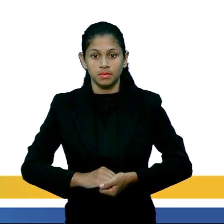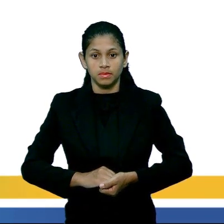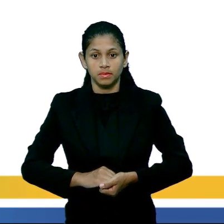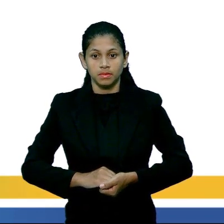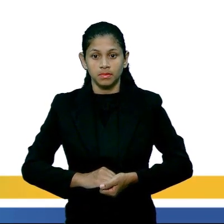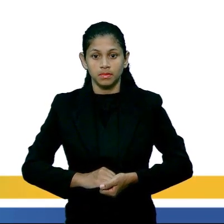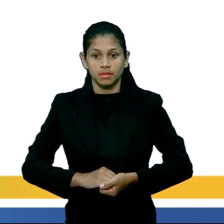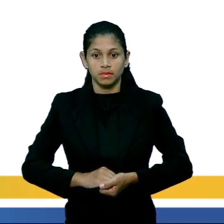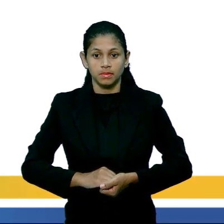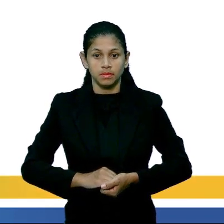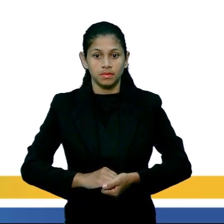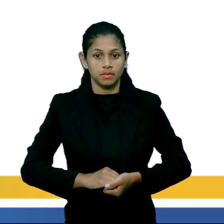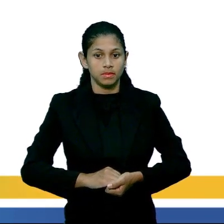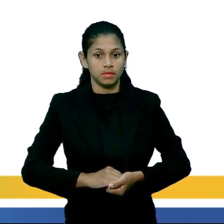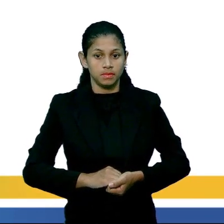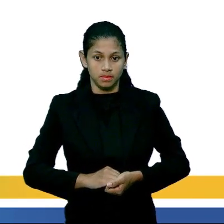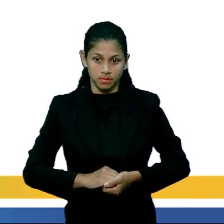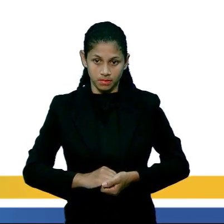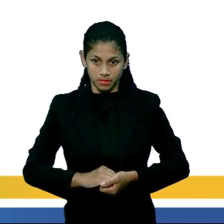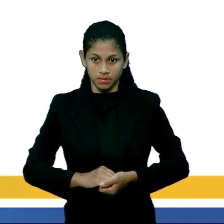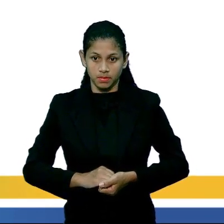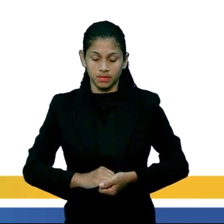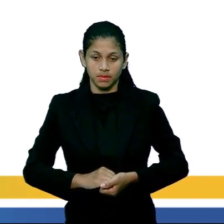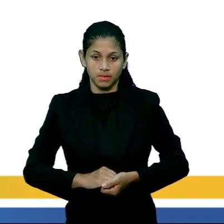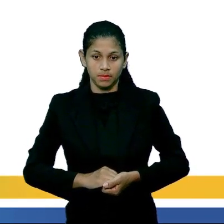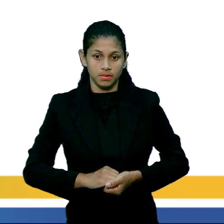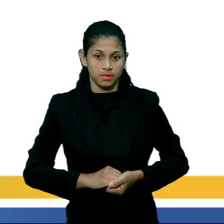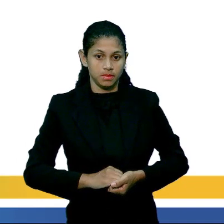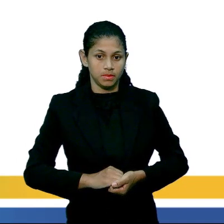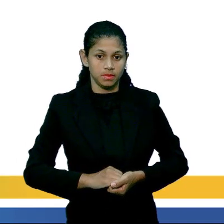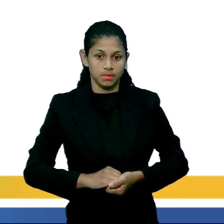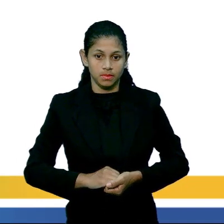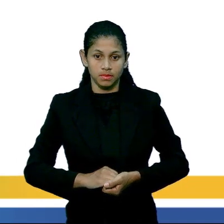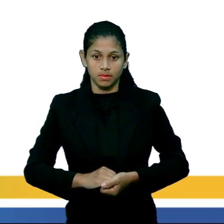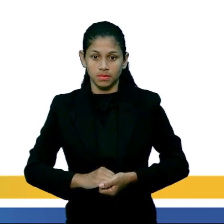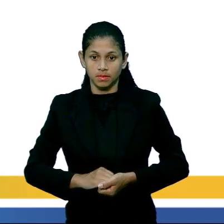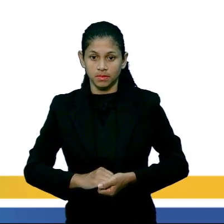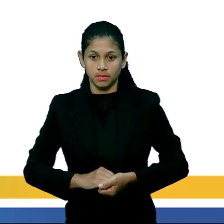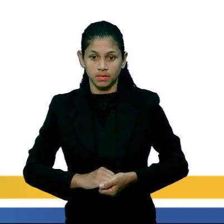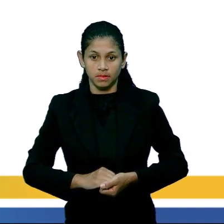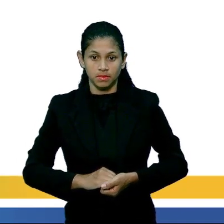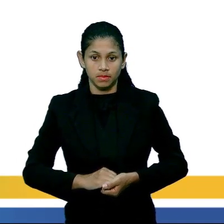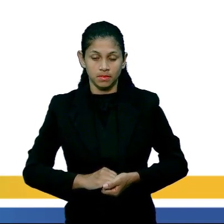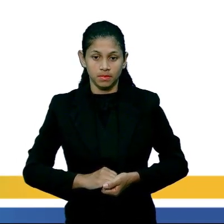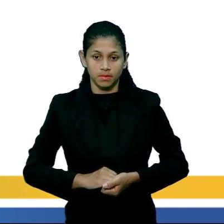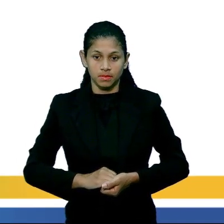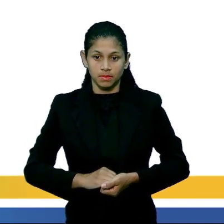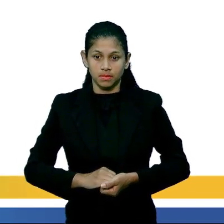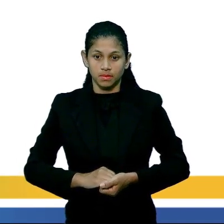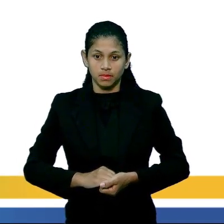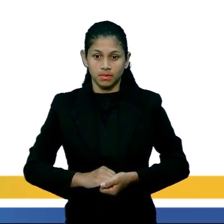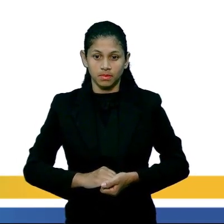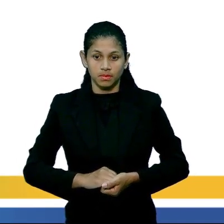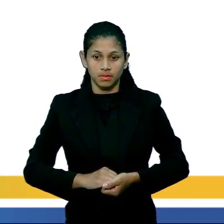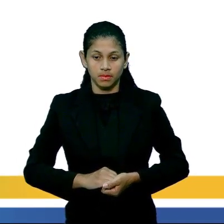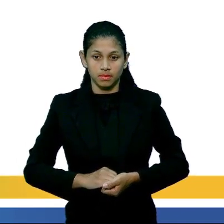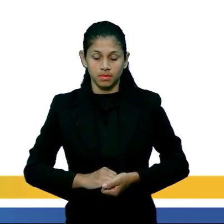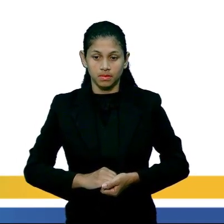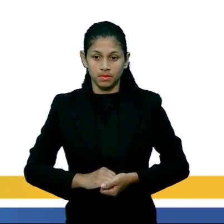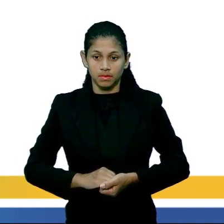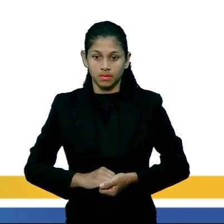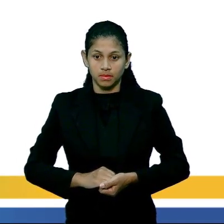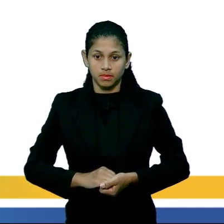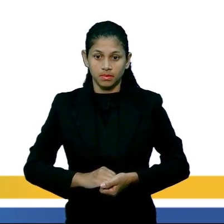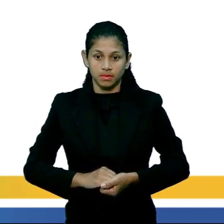field, was one of the speakers. Mrs. Trowbridge introduced the results of a research conducted